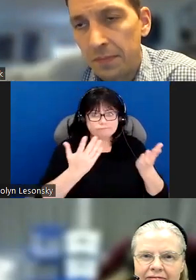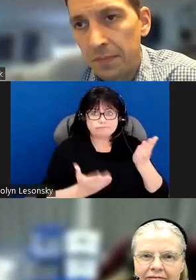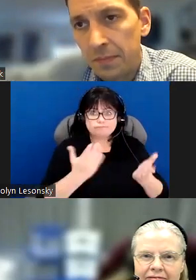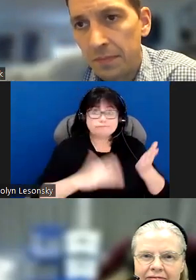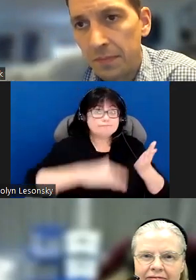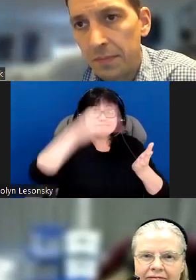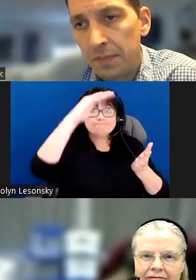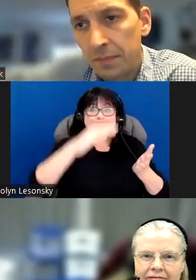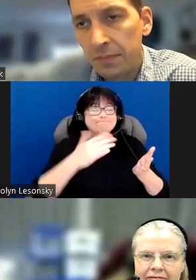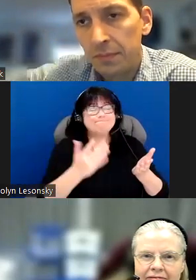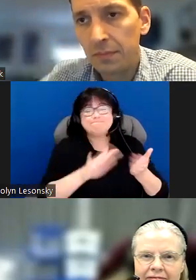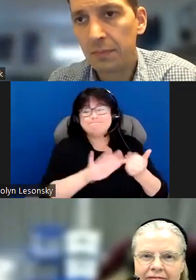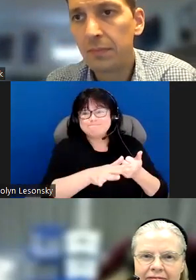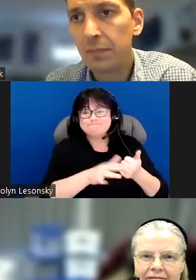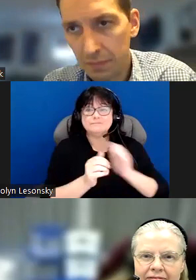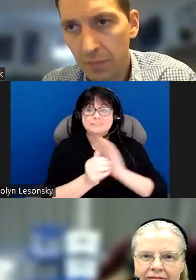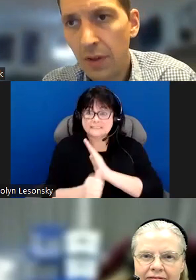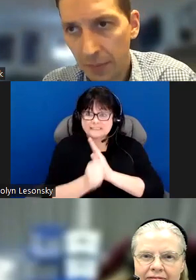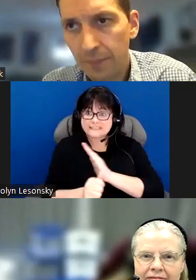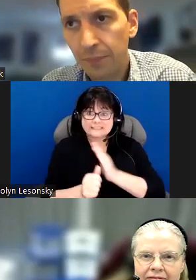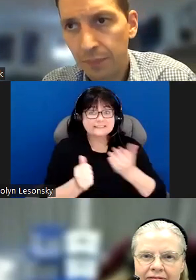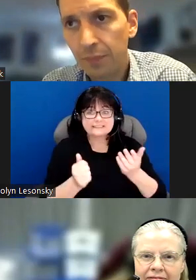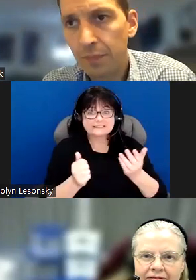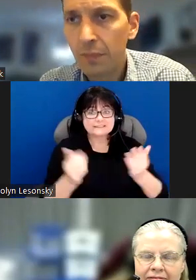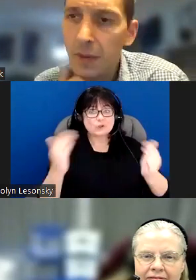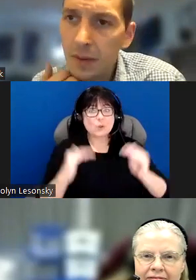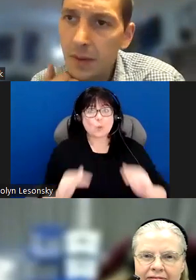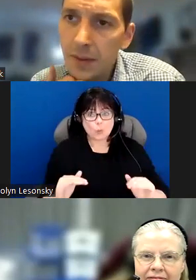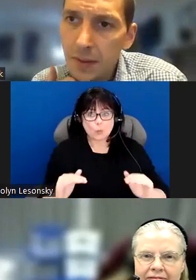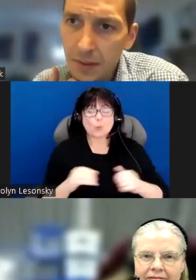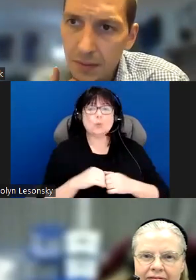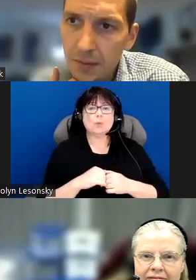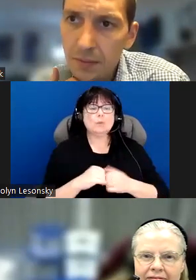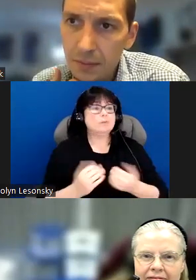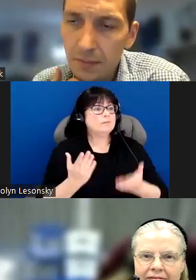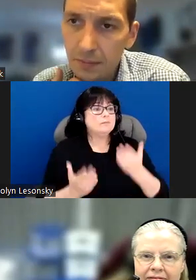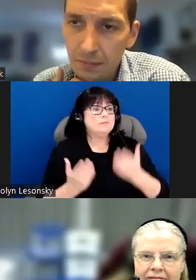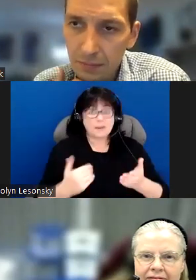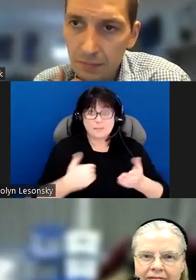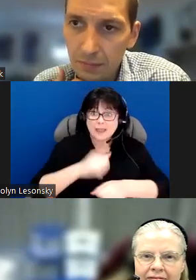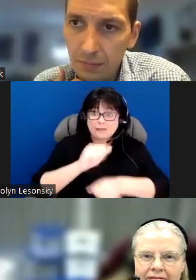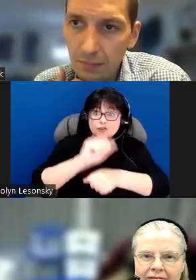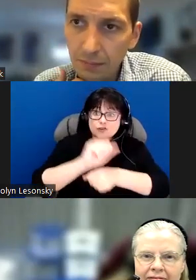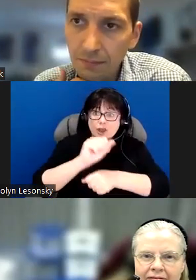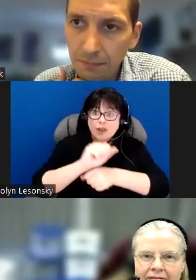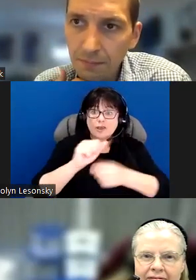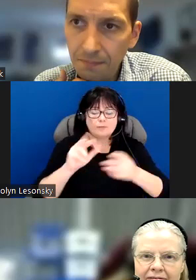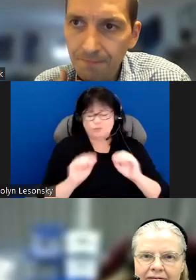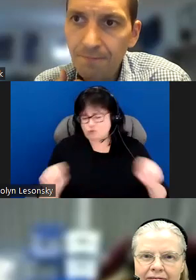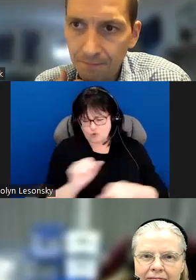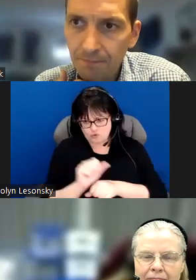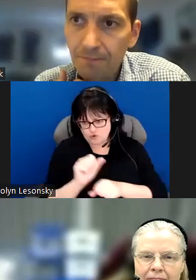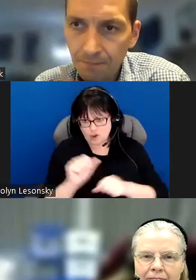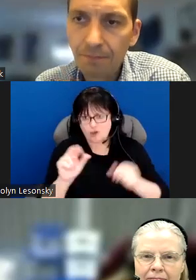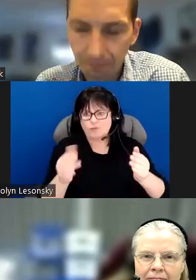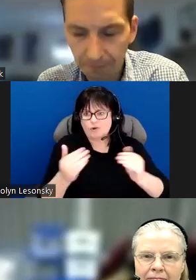their skills levels are low. They may not have employment or good employment. They may not be ready for employment. They may